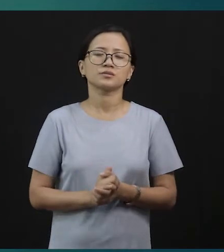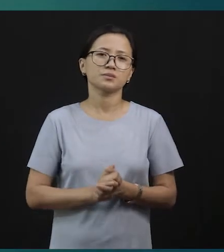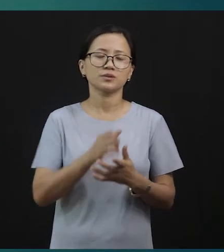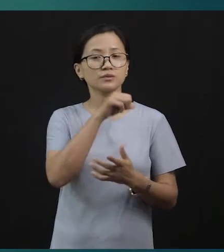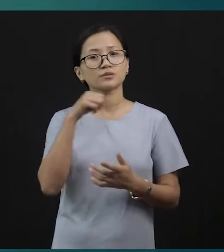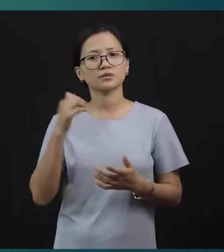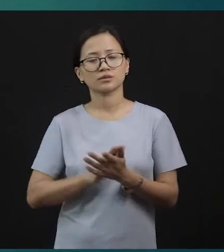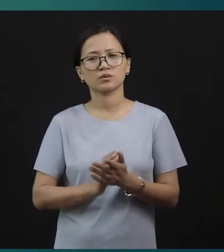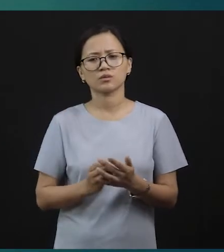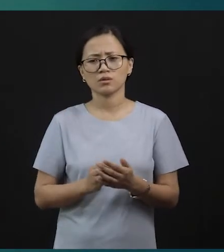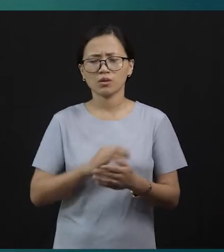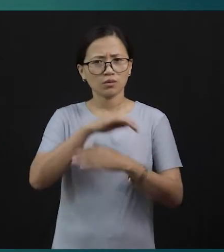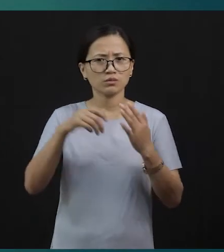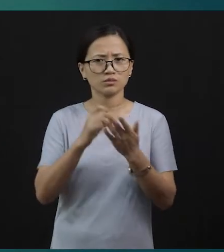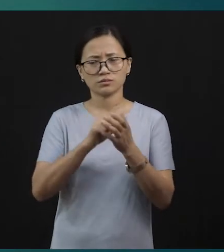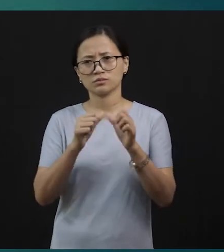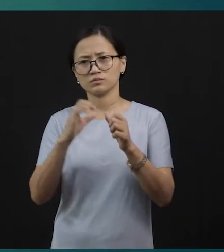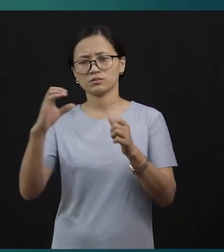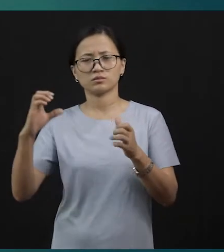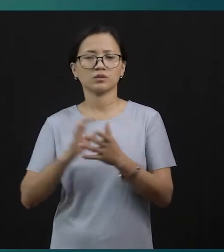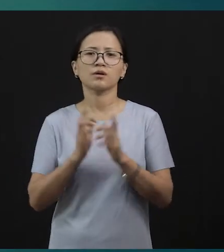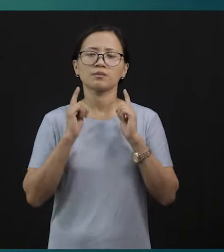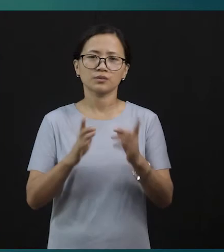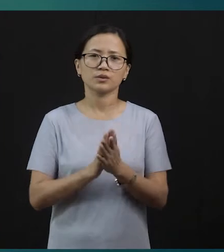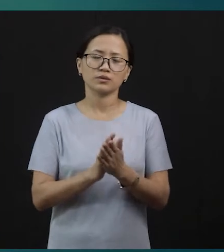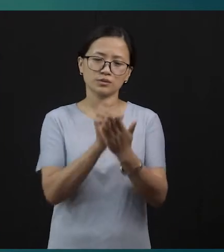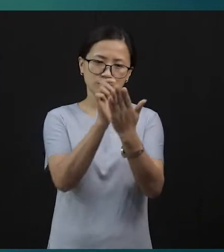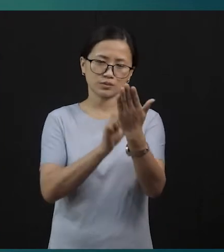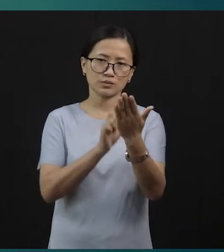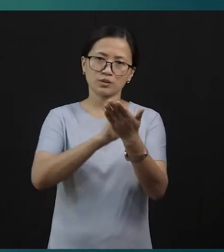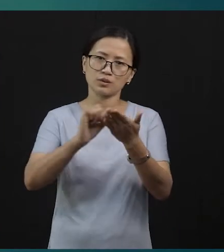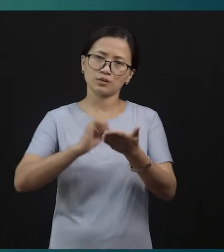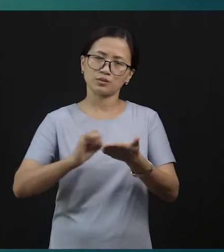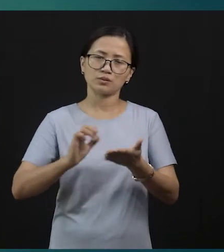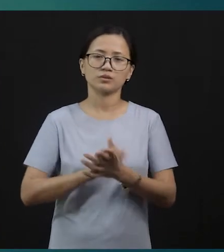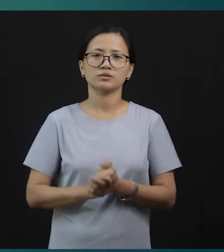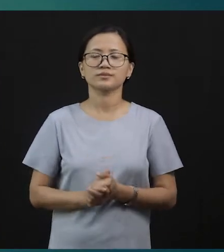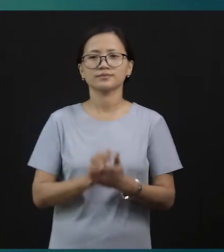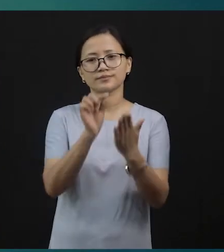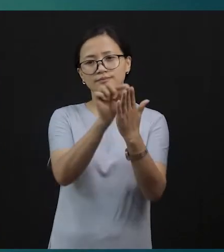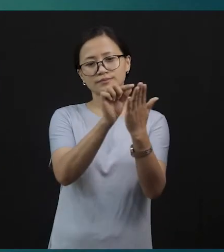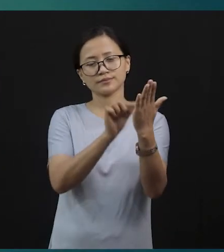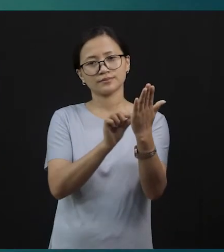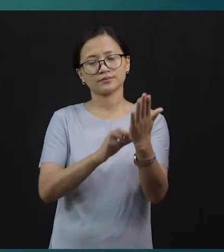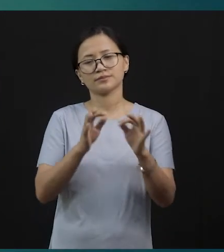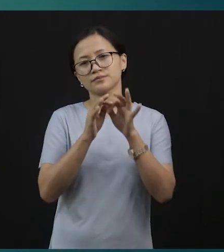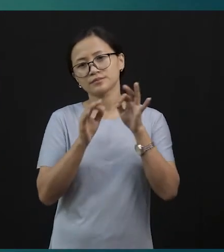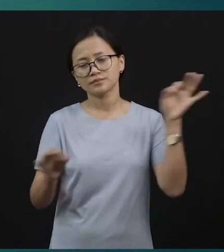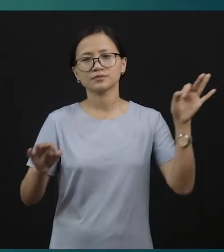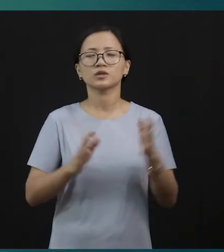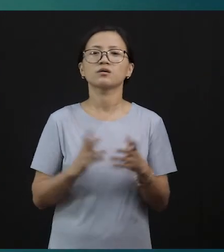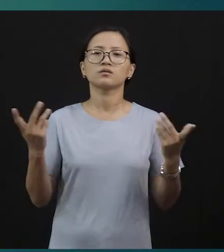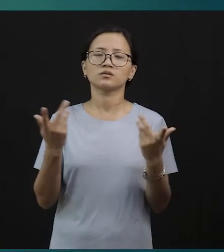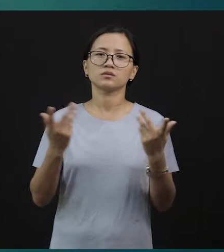not give all the accounts, but he wrote. We are not able to get everything in detail in this story, but he wrote